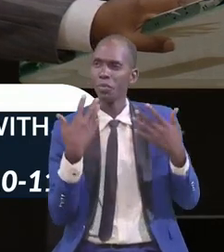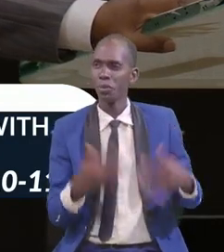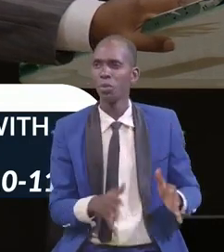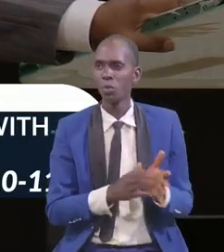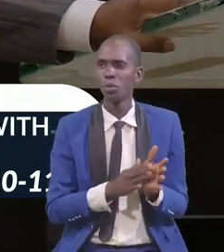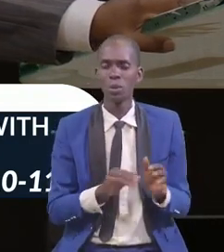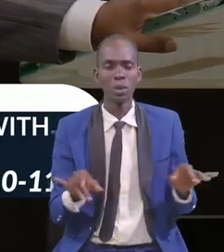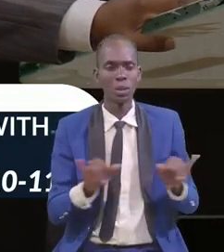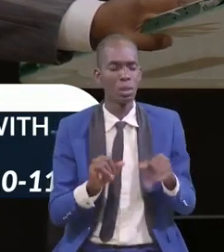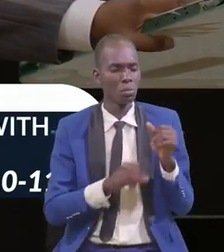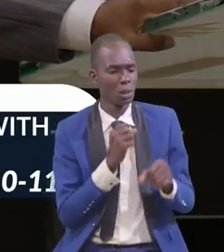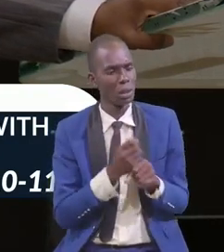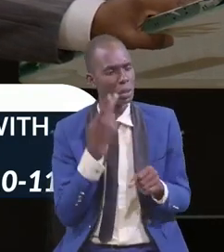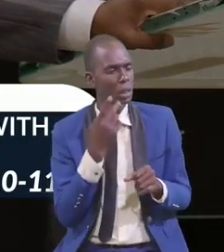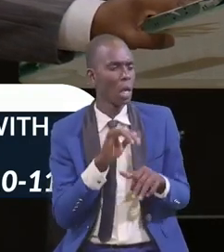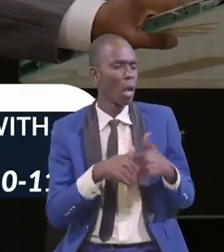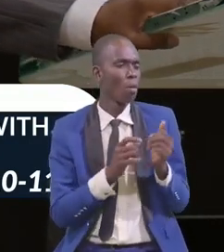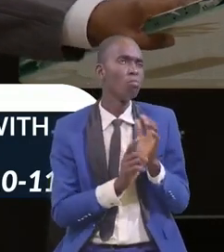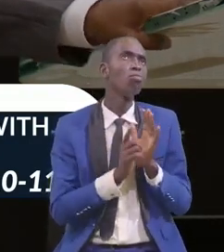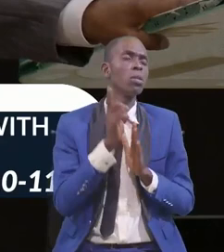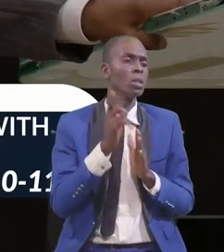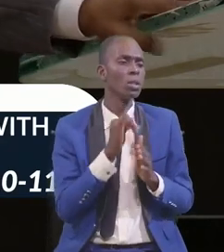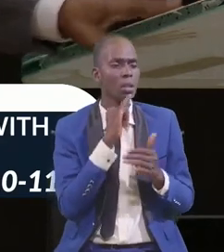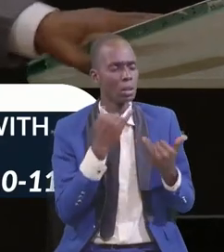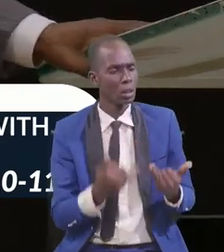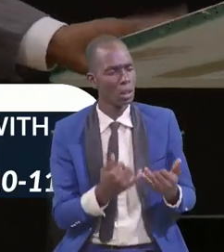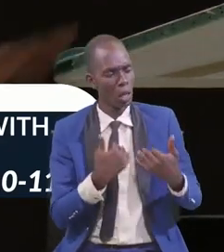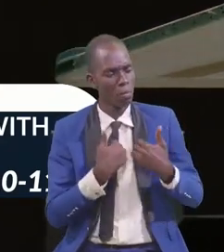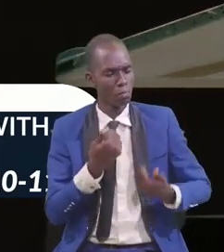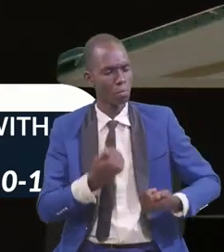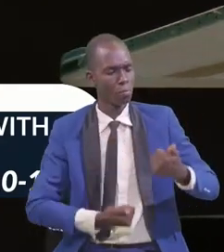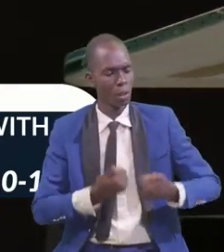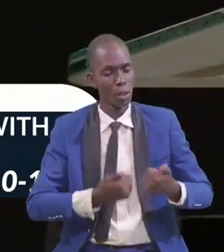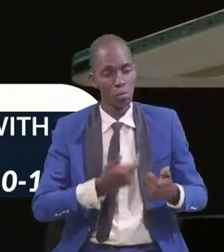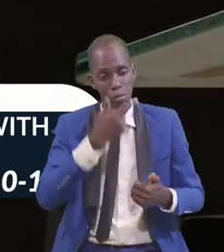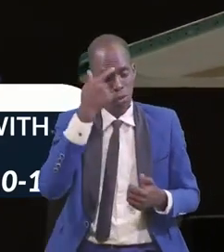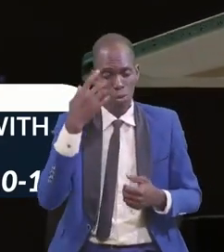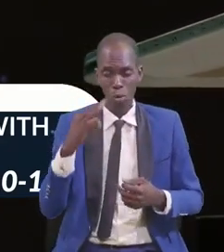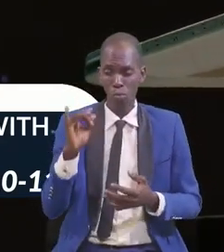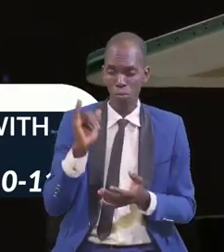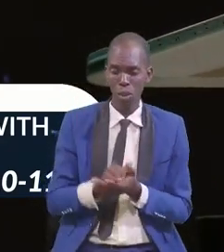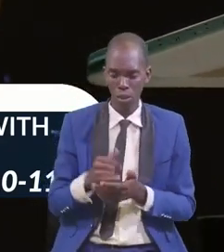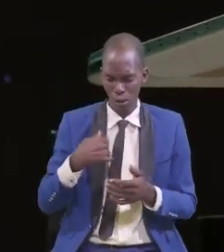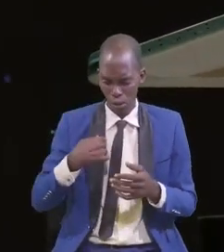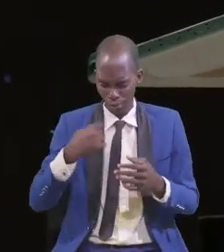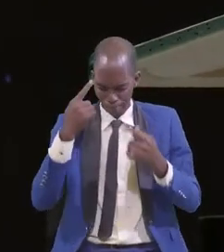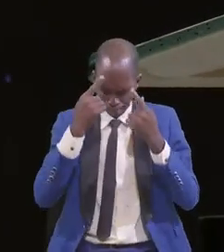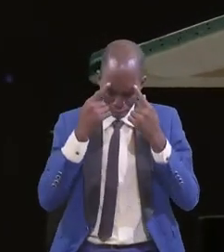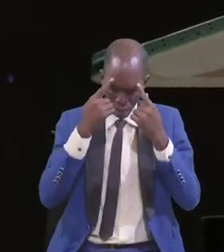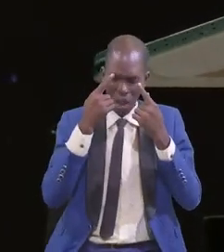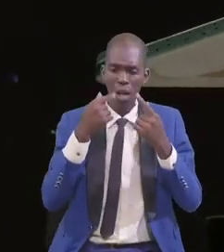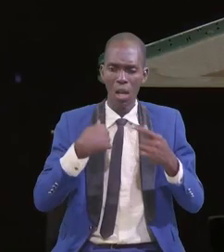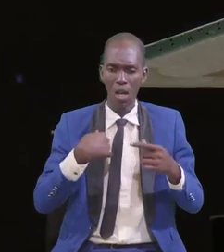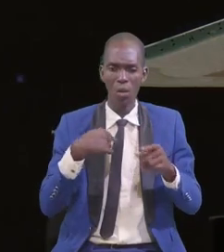year, look at where he is, and look at the kind of car he's riding. Because of that, they say, I will be